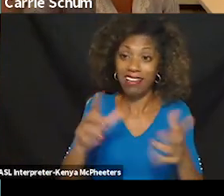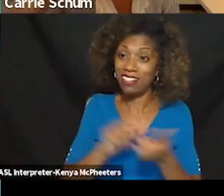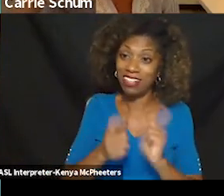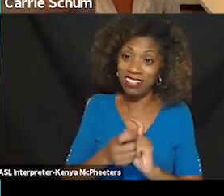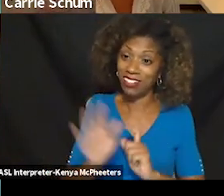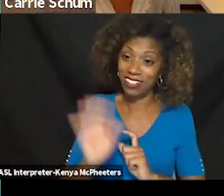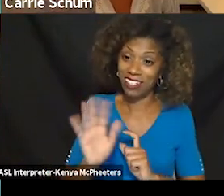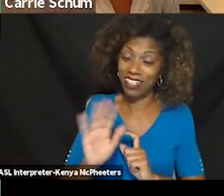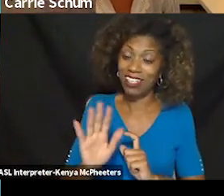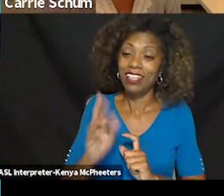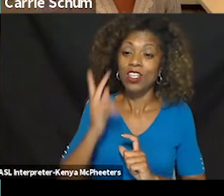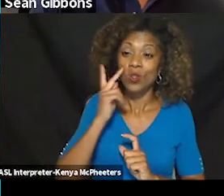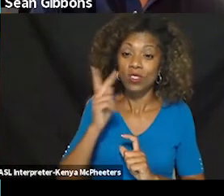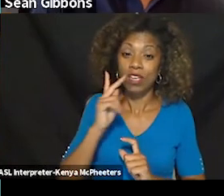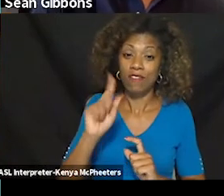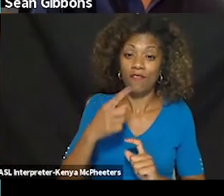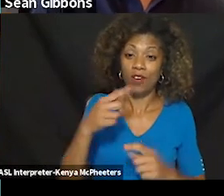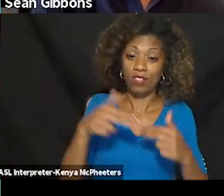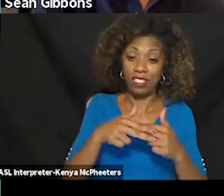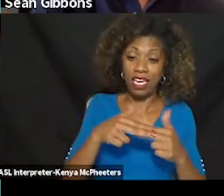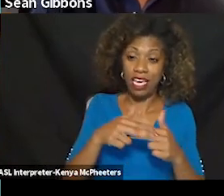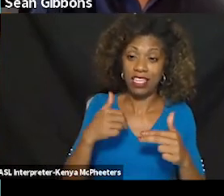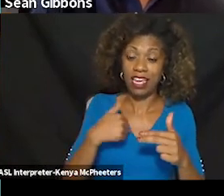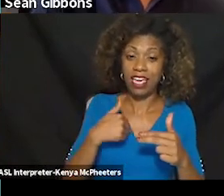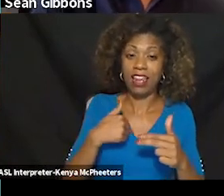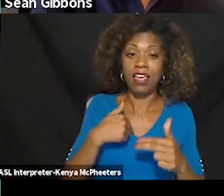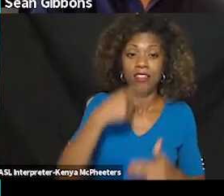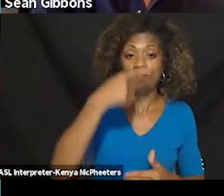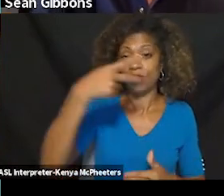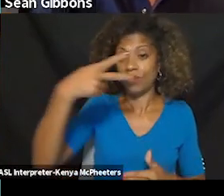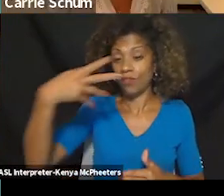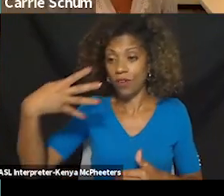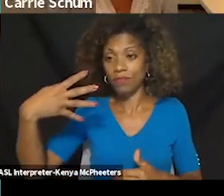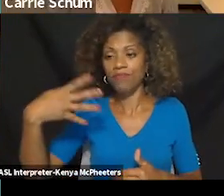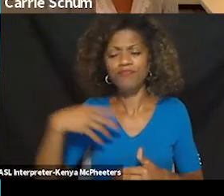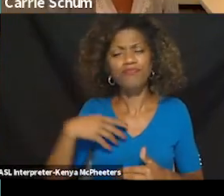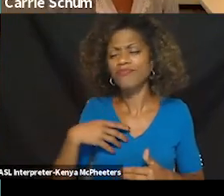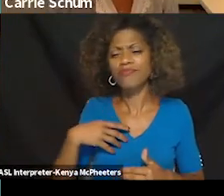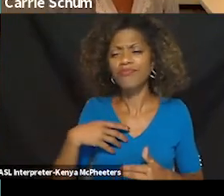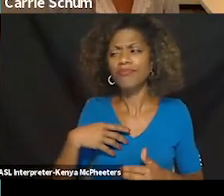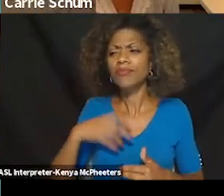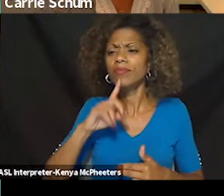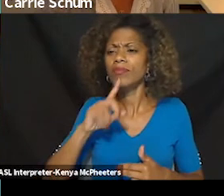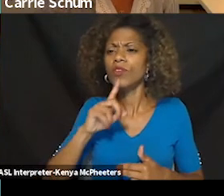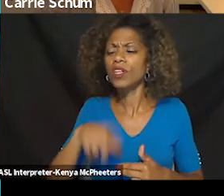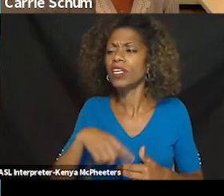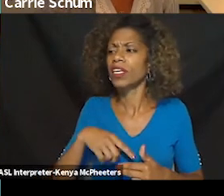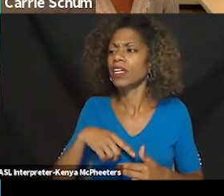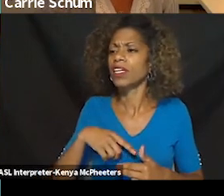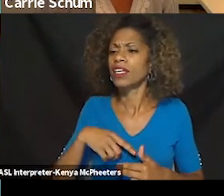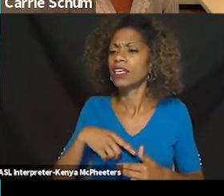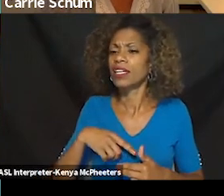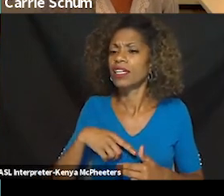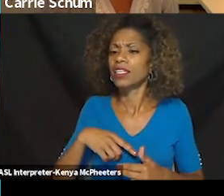first slide, which had all 4 waves. Mm-hmm. Things dropped a little bit, but they dropped about 10%. Even between February and May,